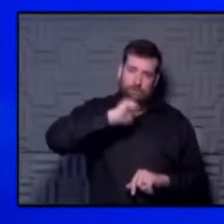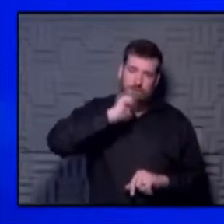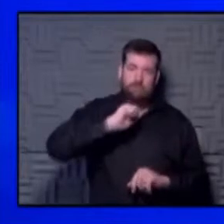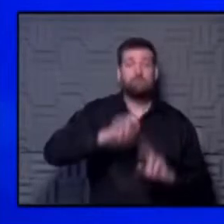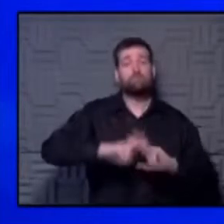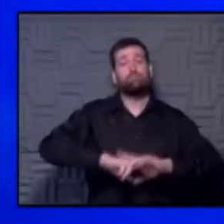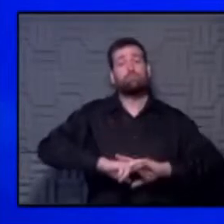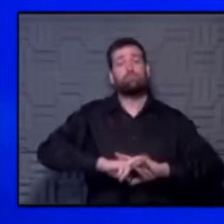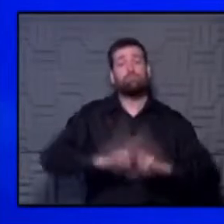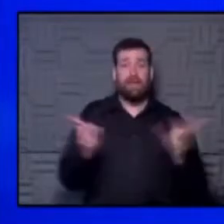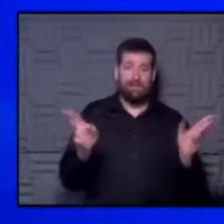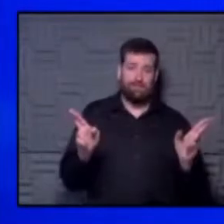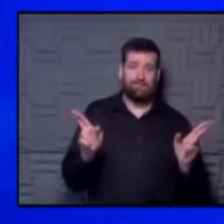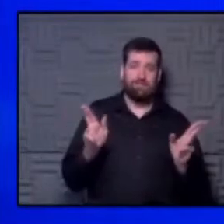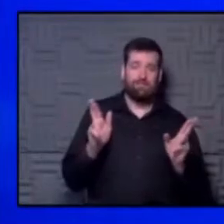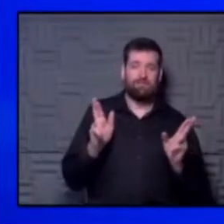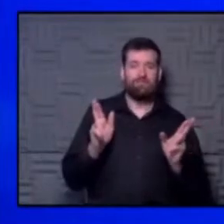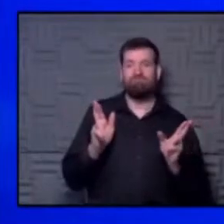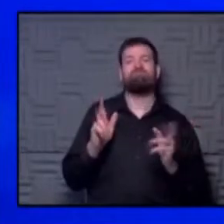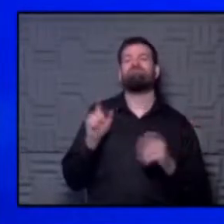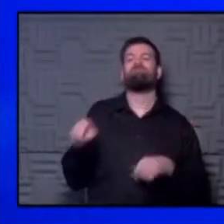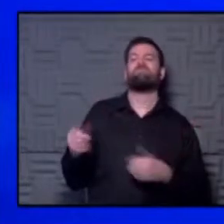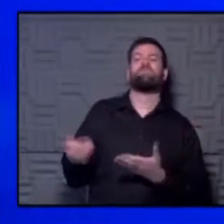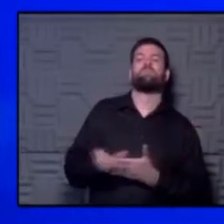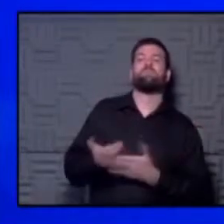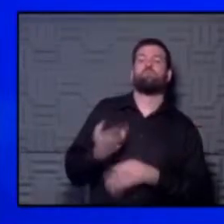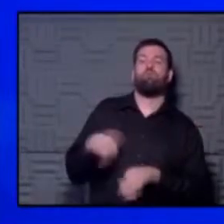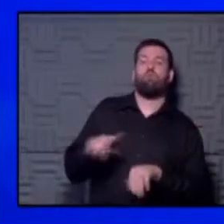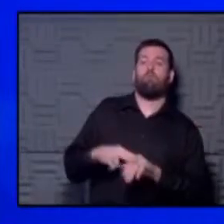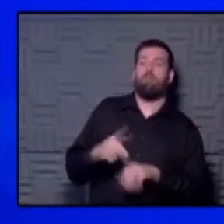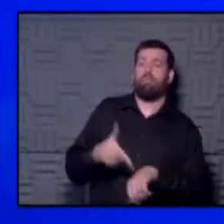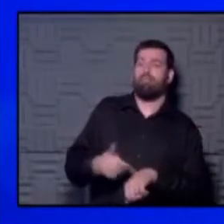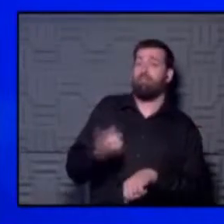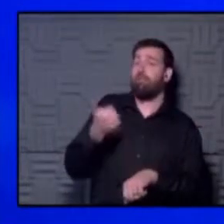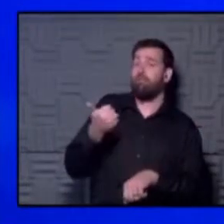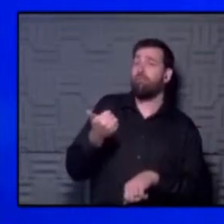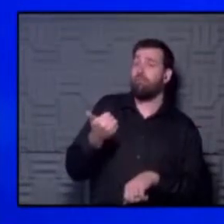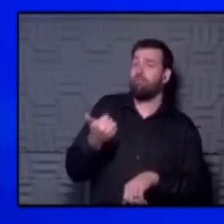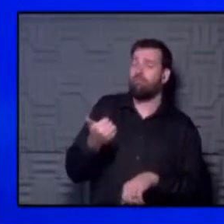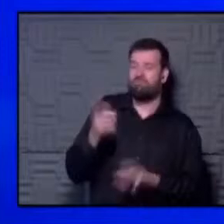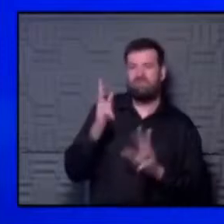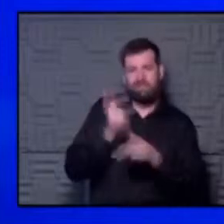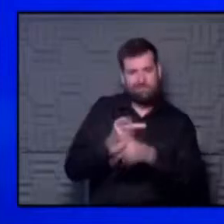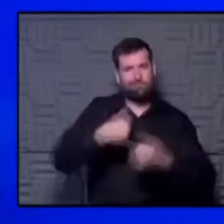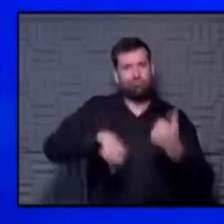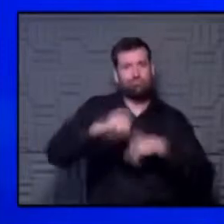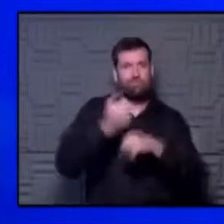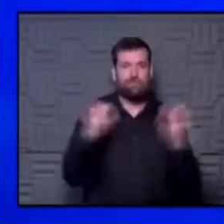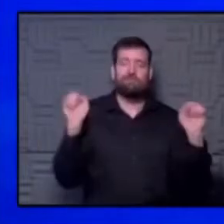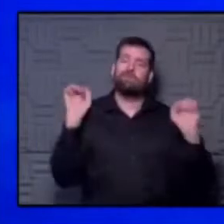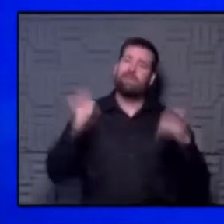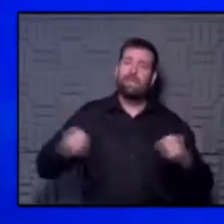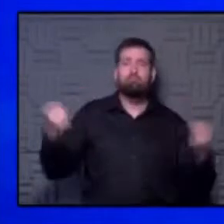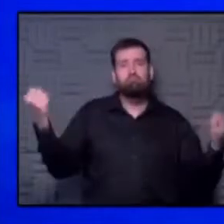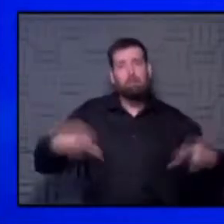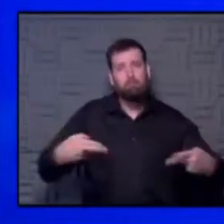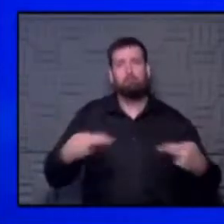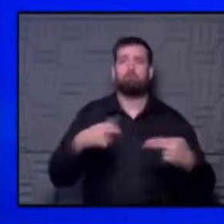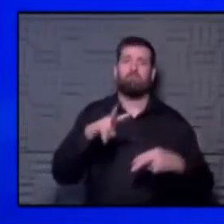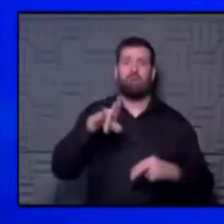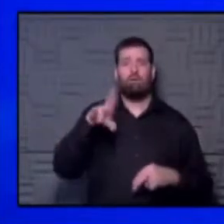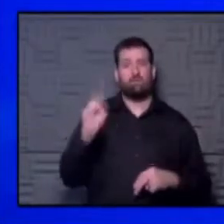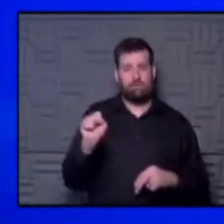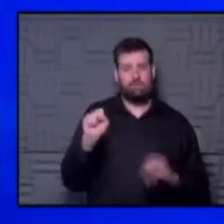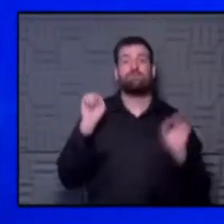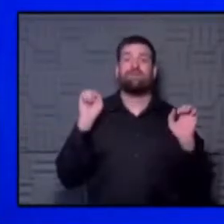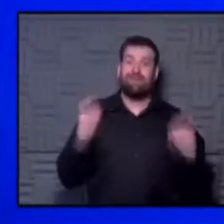ready to follow this new norm for a little longer. And if we can do that, we can keep each other safe. We can beat the virus. And we can